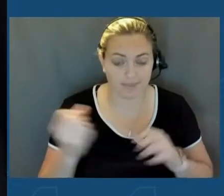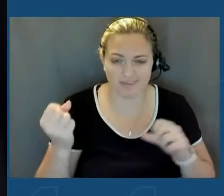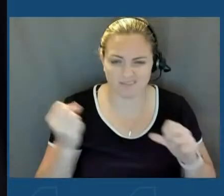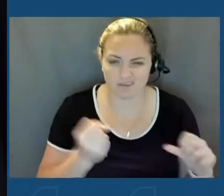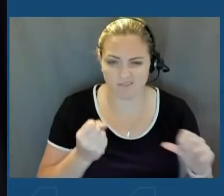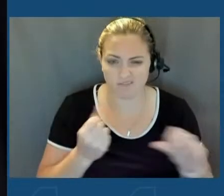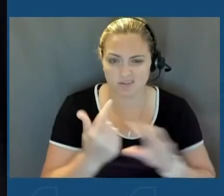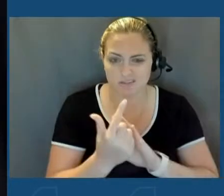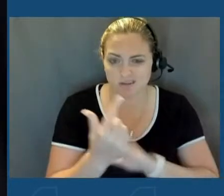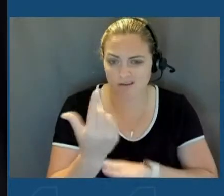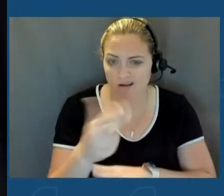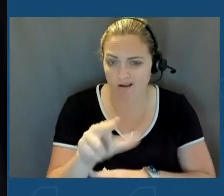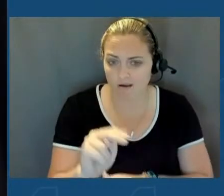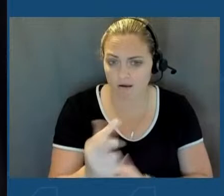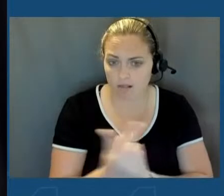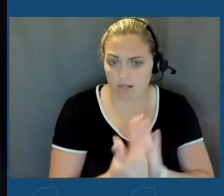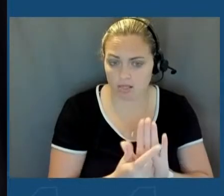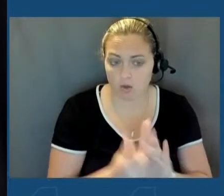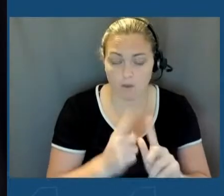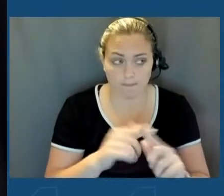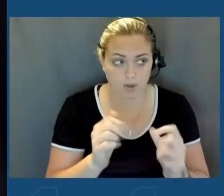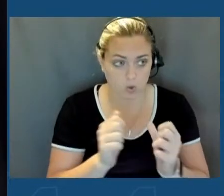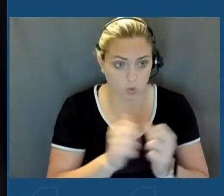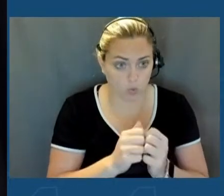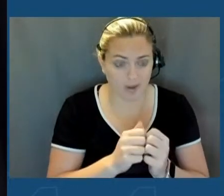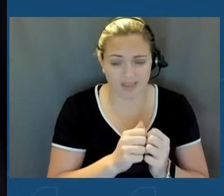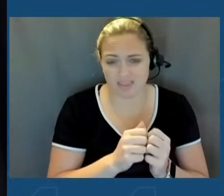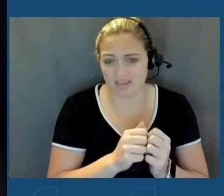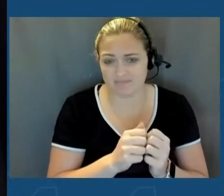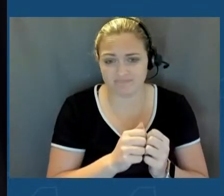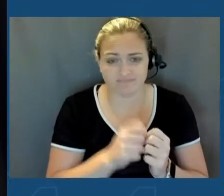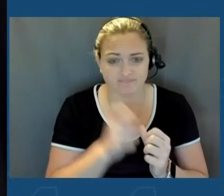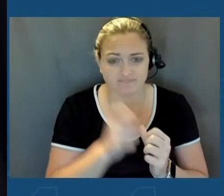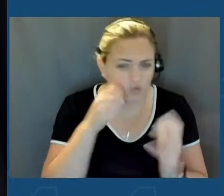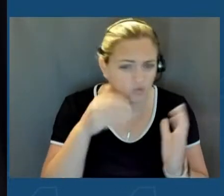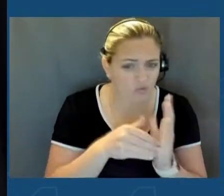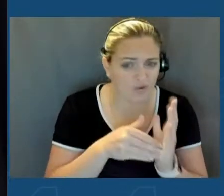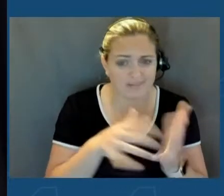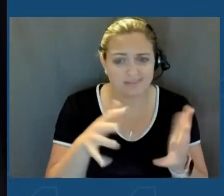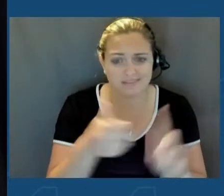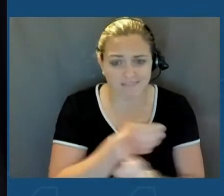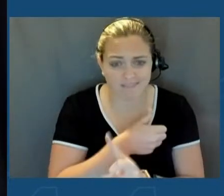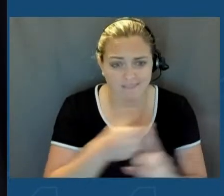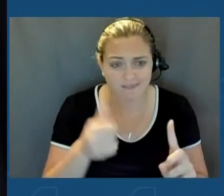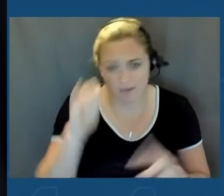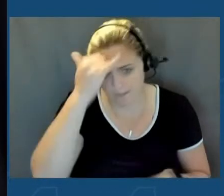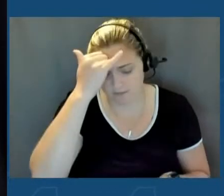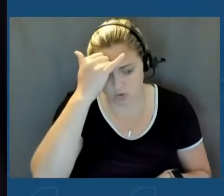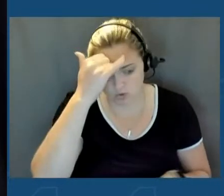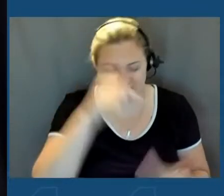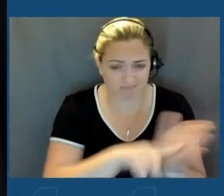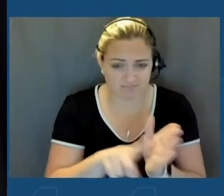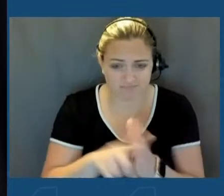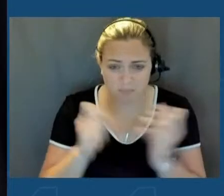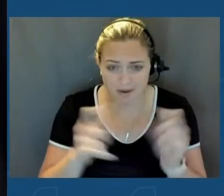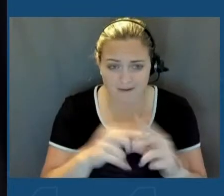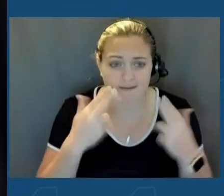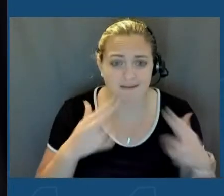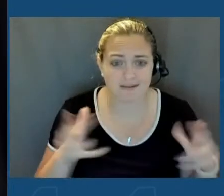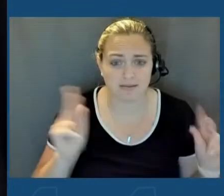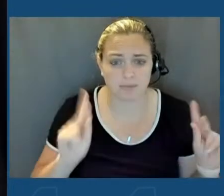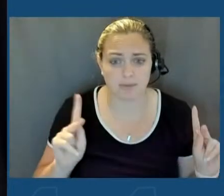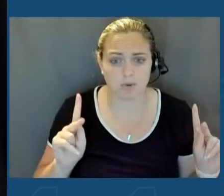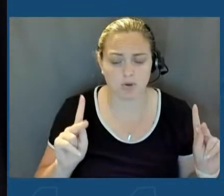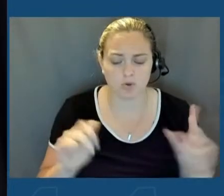laws, but in the face of a racist attack in Buffalo, Mayor Brown, that claimed so many innocent lives, New York stepped